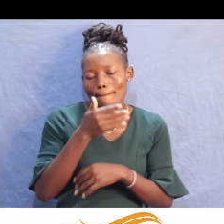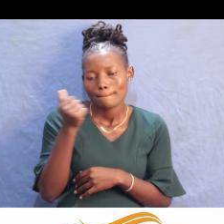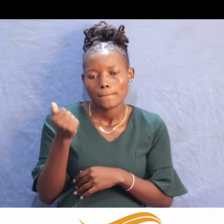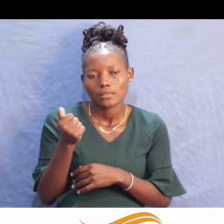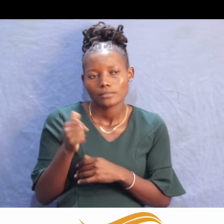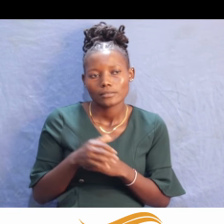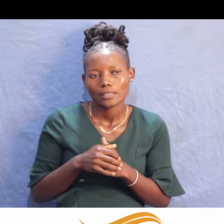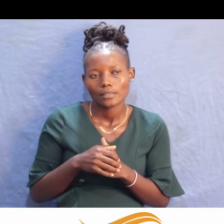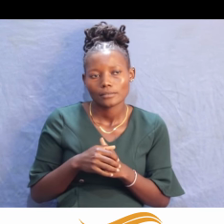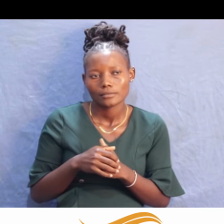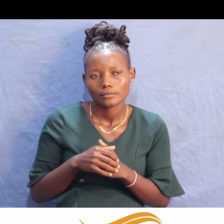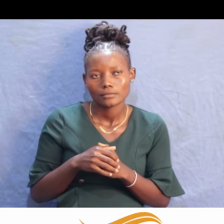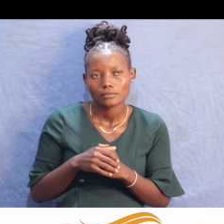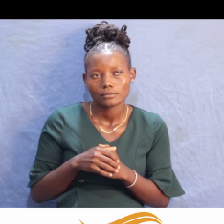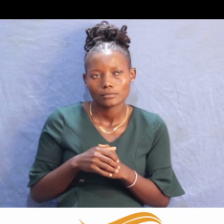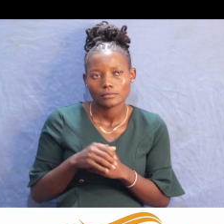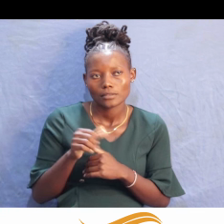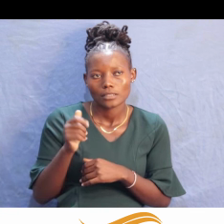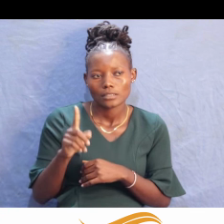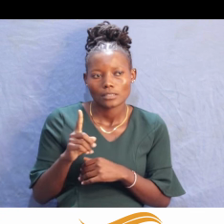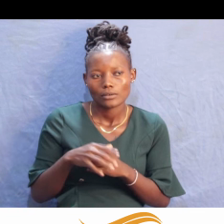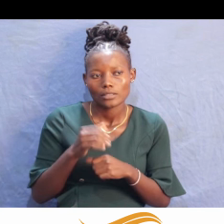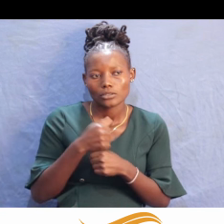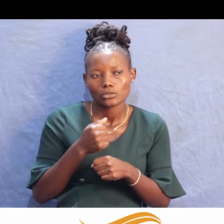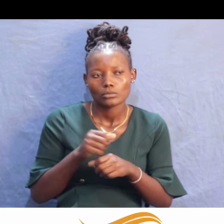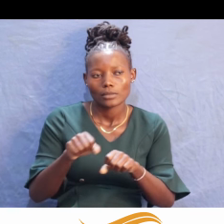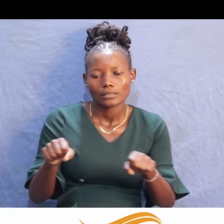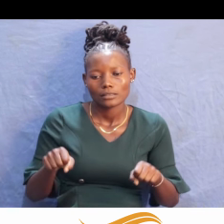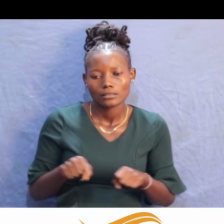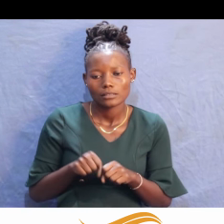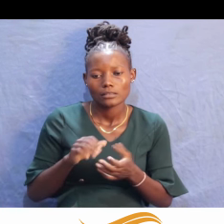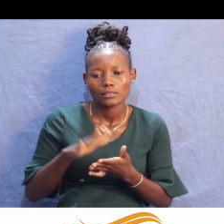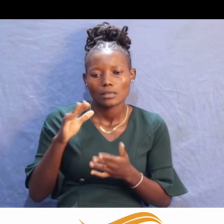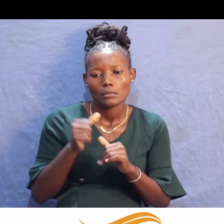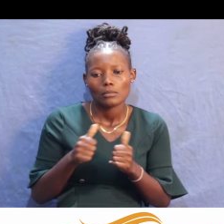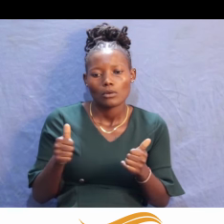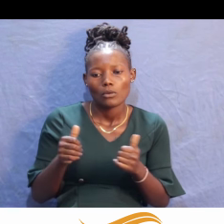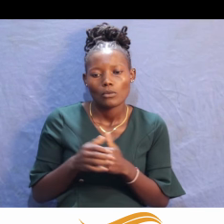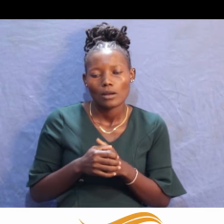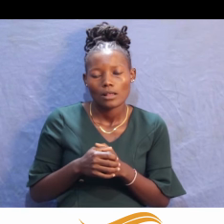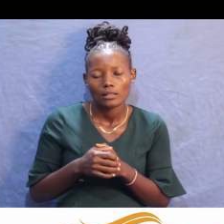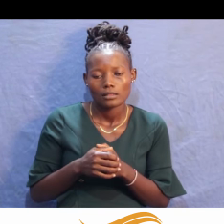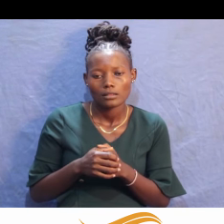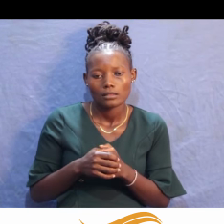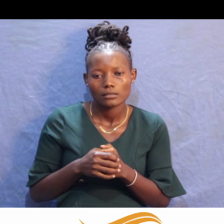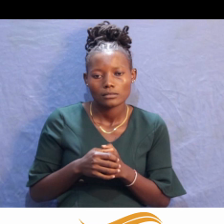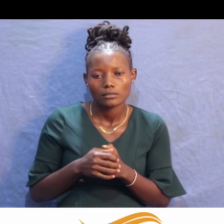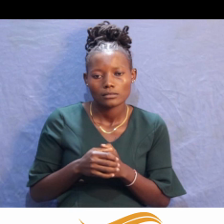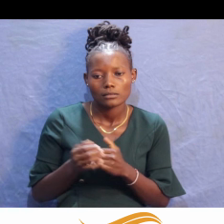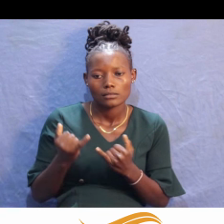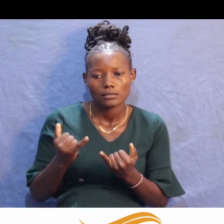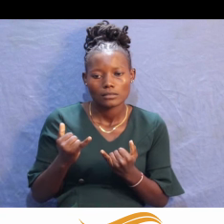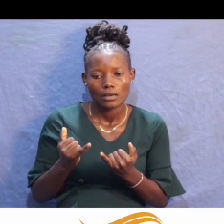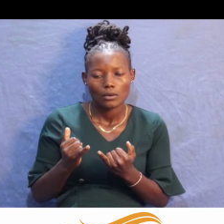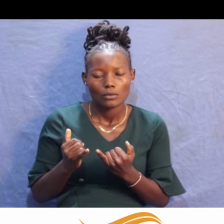So one goal is to make this system more efficient. Creates more capillaries, more places for the blood to